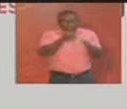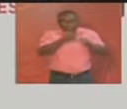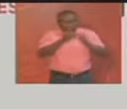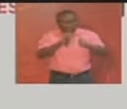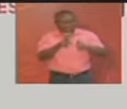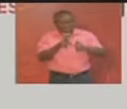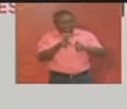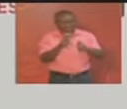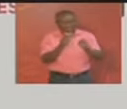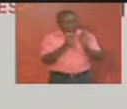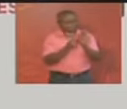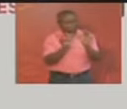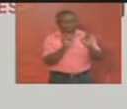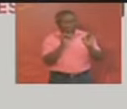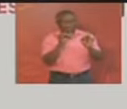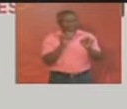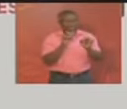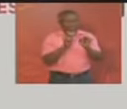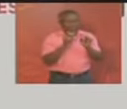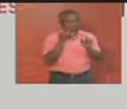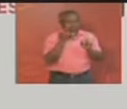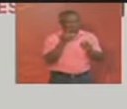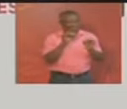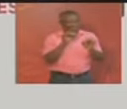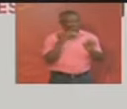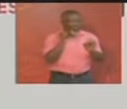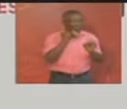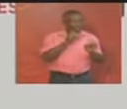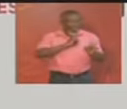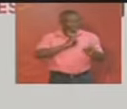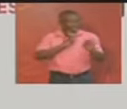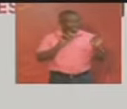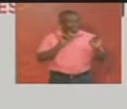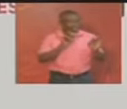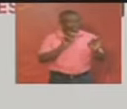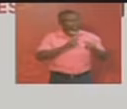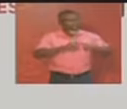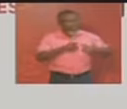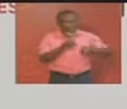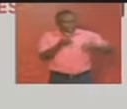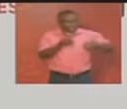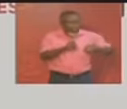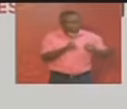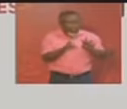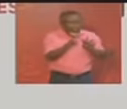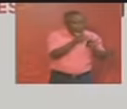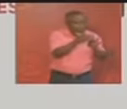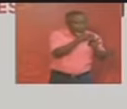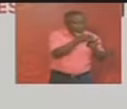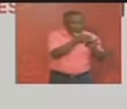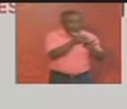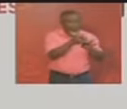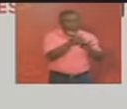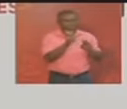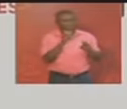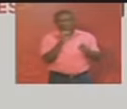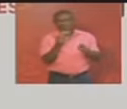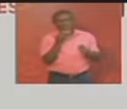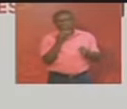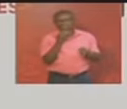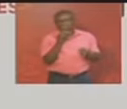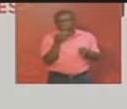not symptomatic has nothing to do with where they would have gotten infected, and it also does not give you an indication of where a